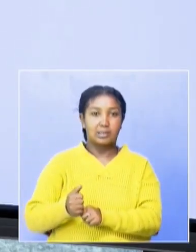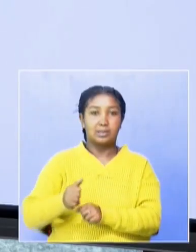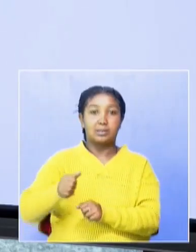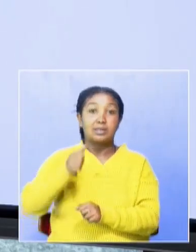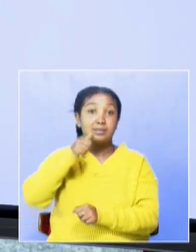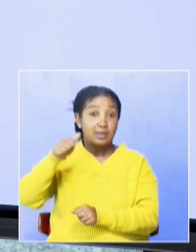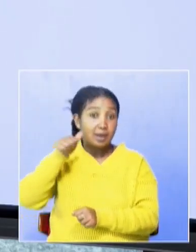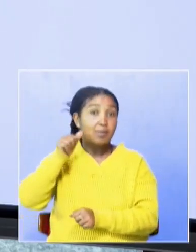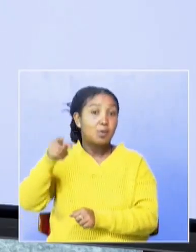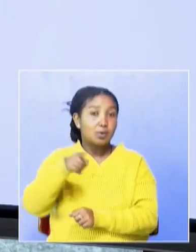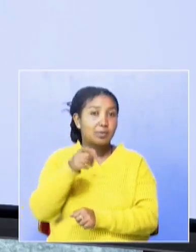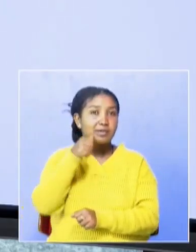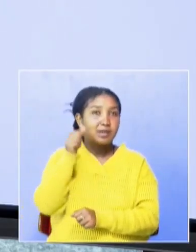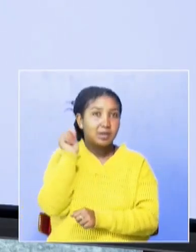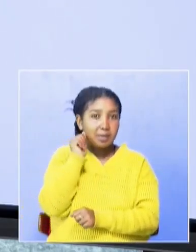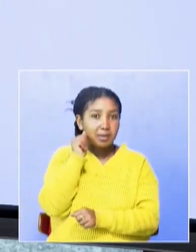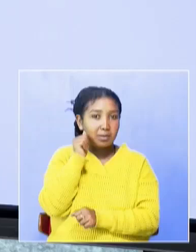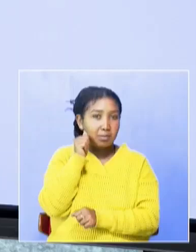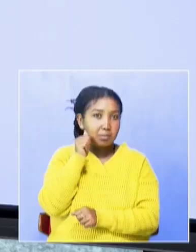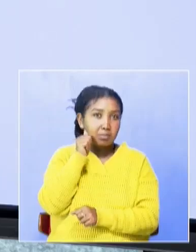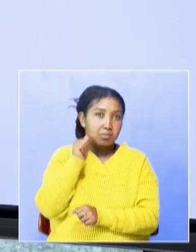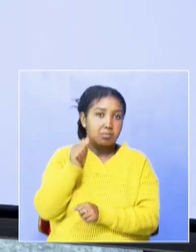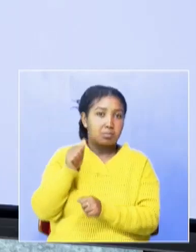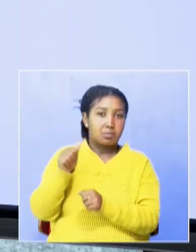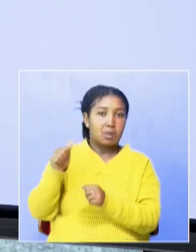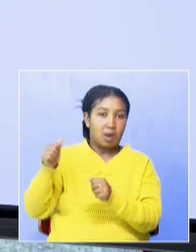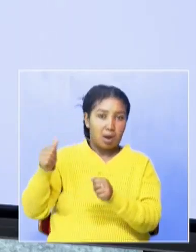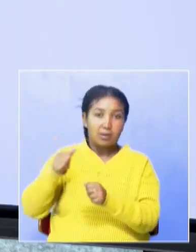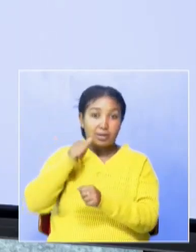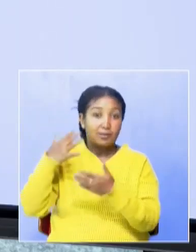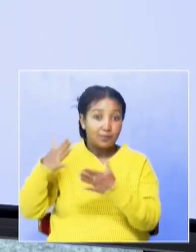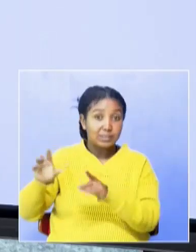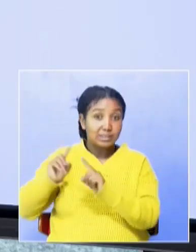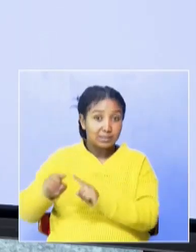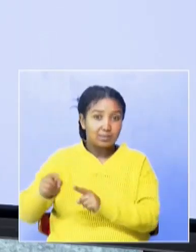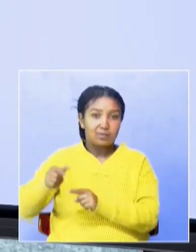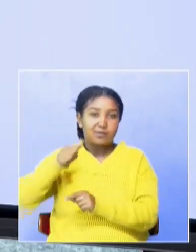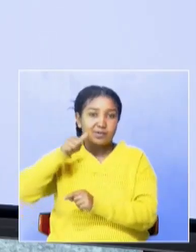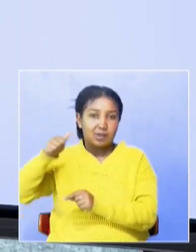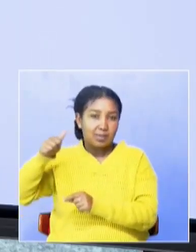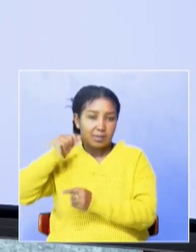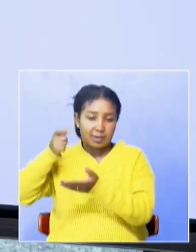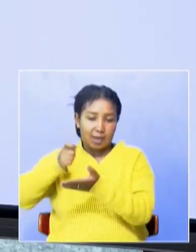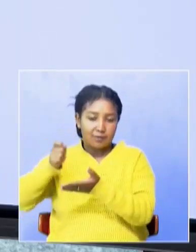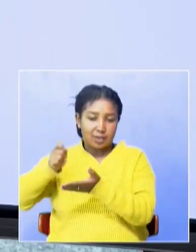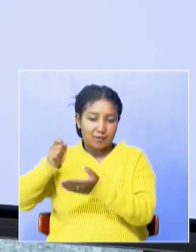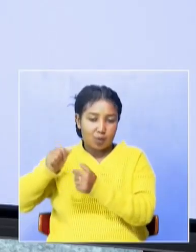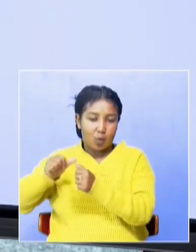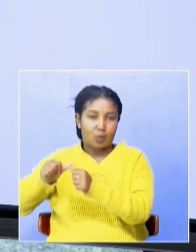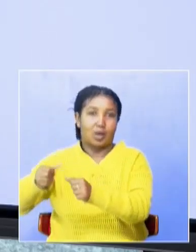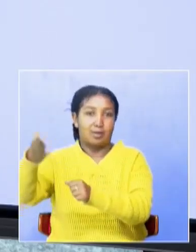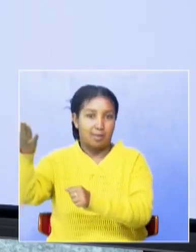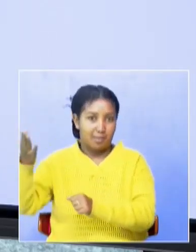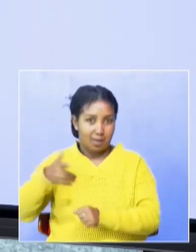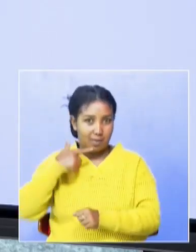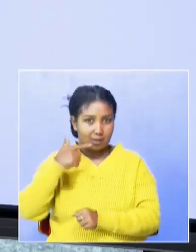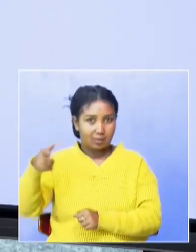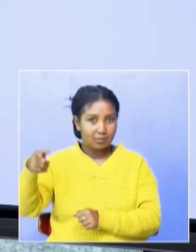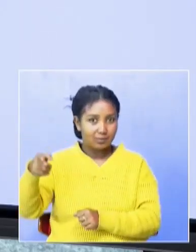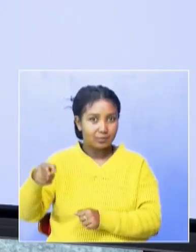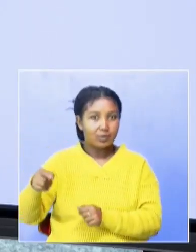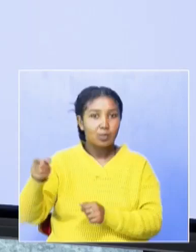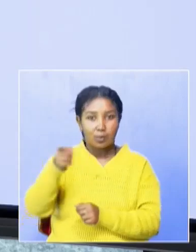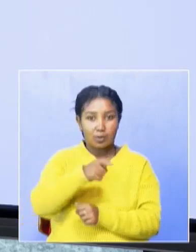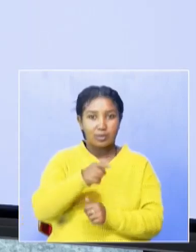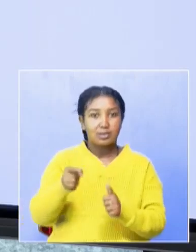was yesterday, this we're talking about activity that were in progress. So what about this